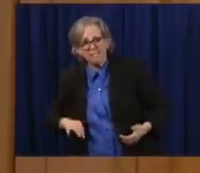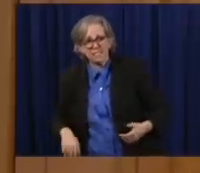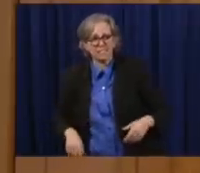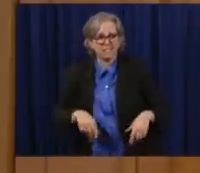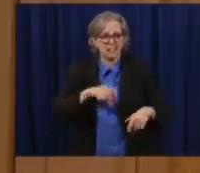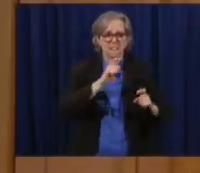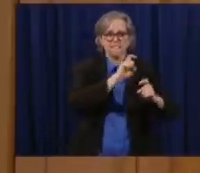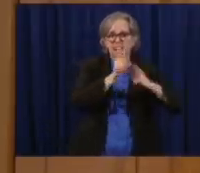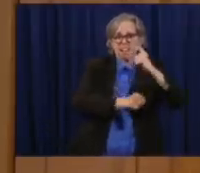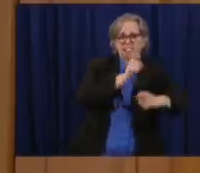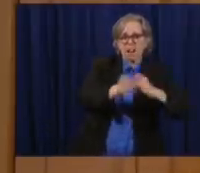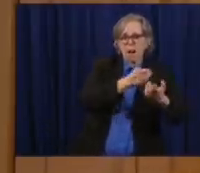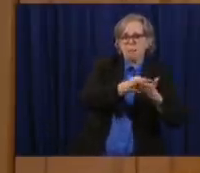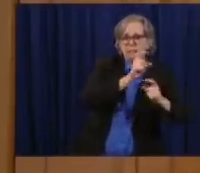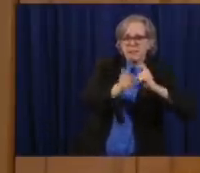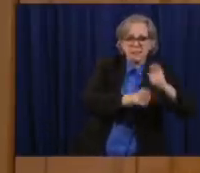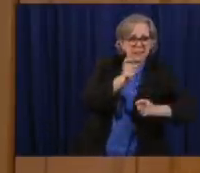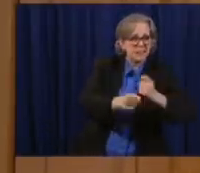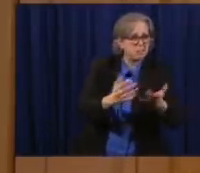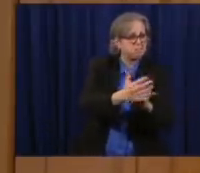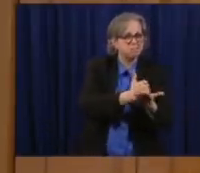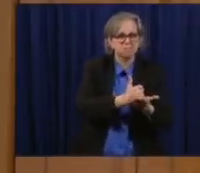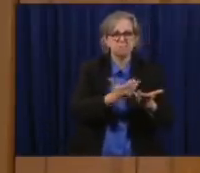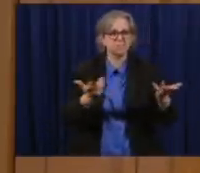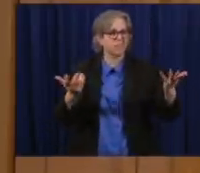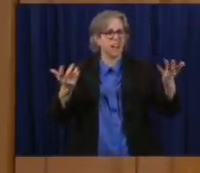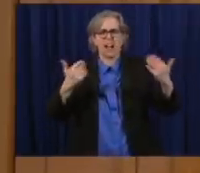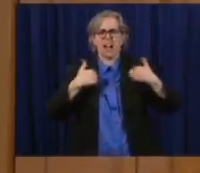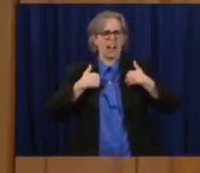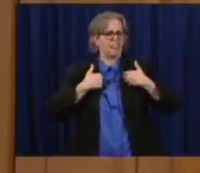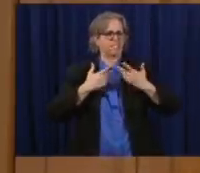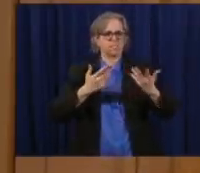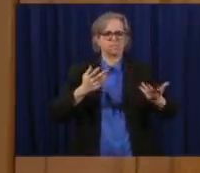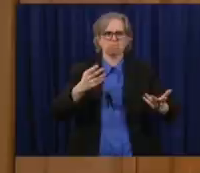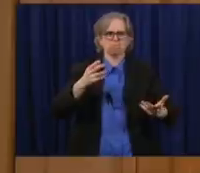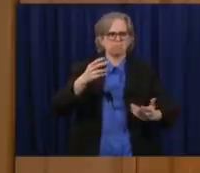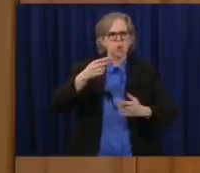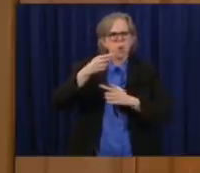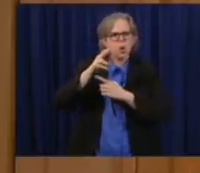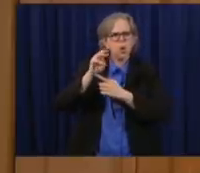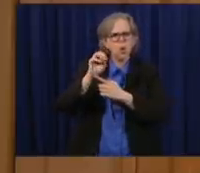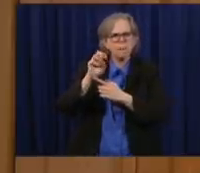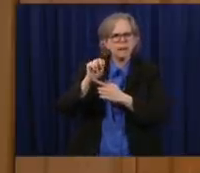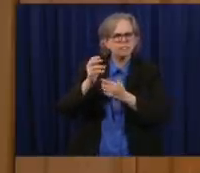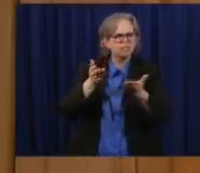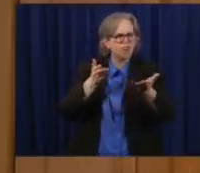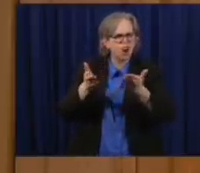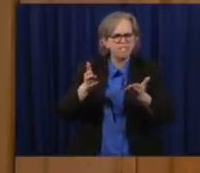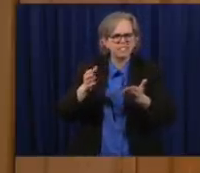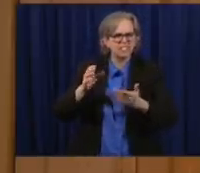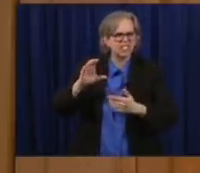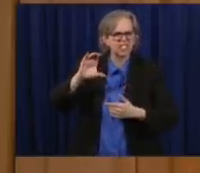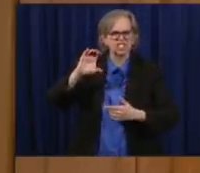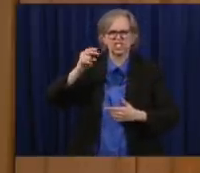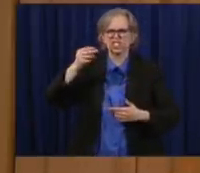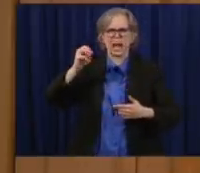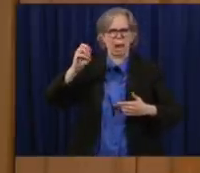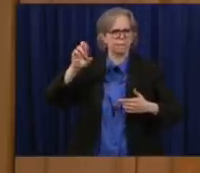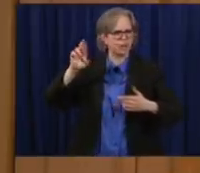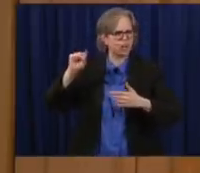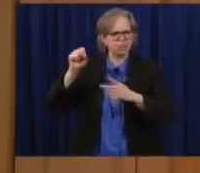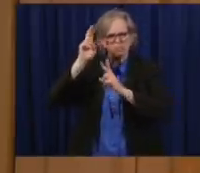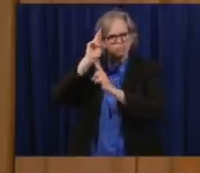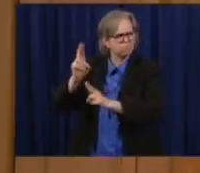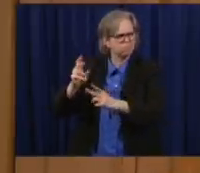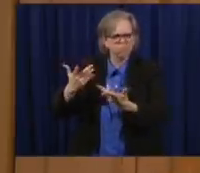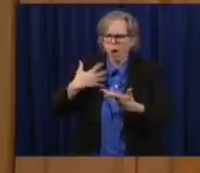come together, and things like in Columbus it's called the Human Services Chamber, but how they across things get together, how all our hospitals